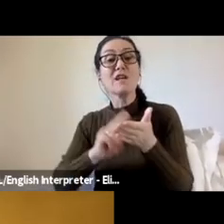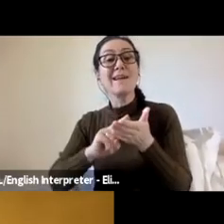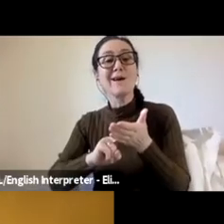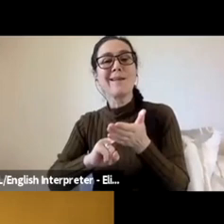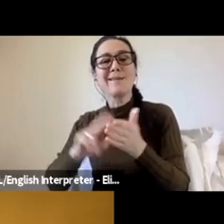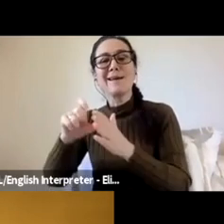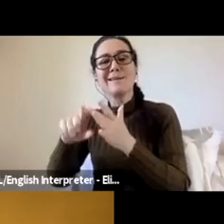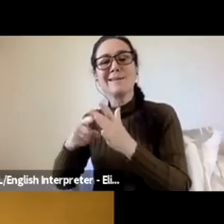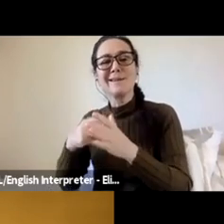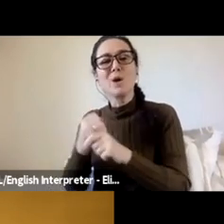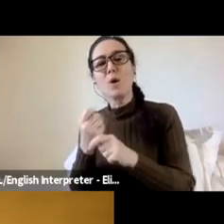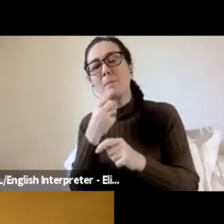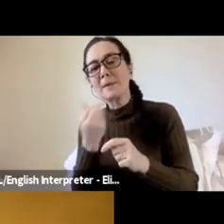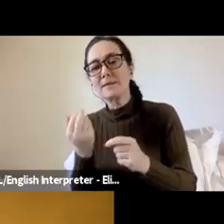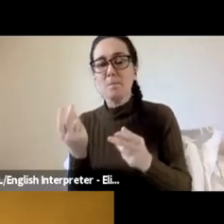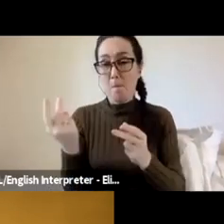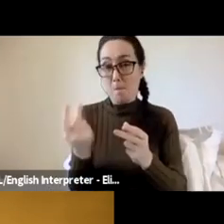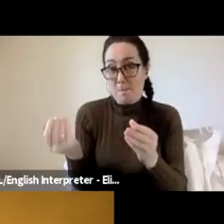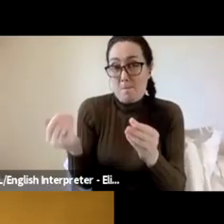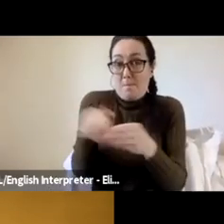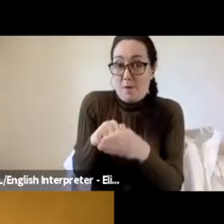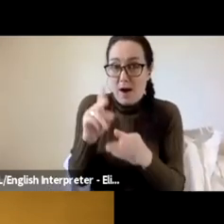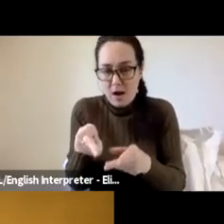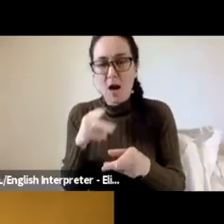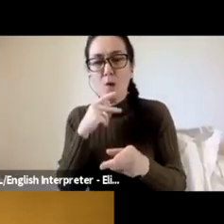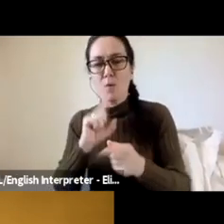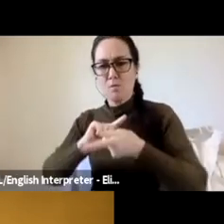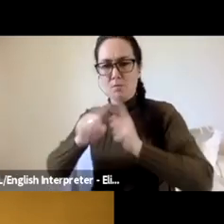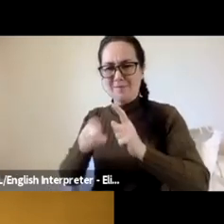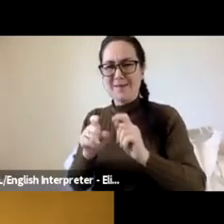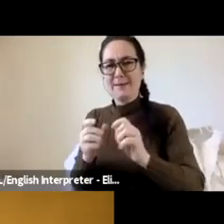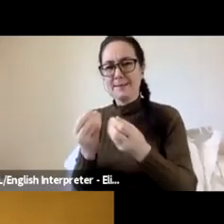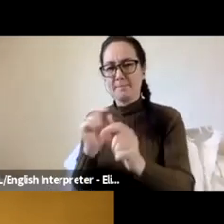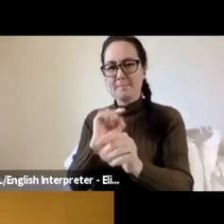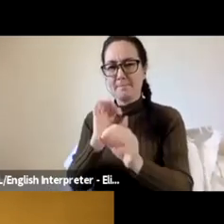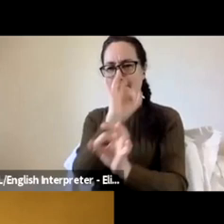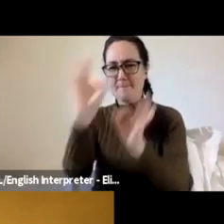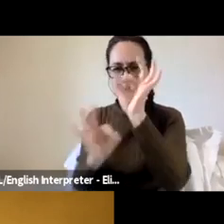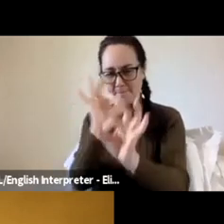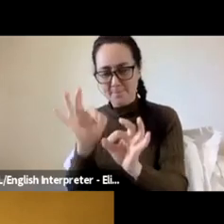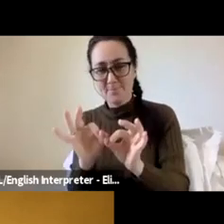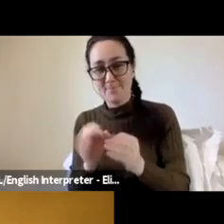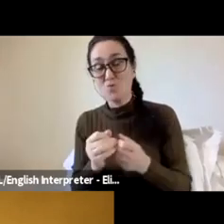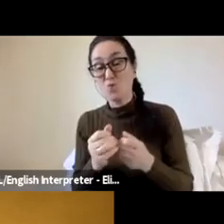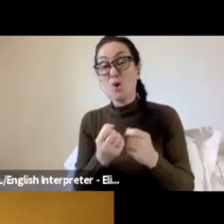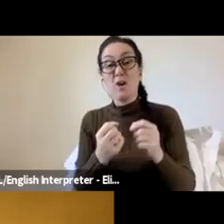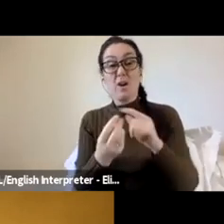So we can just respond to some of these questions. And then I'm just going to let whichever of you wants to answer the